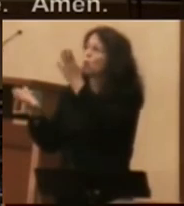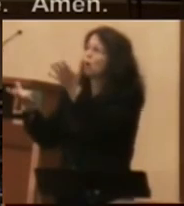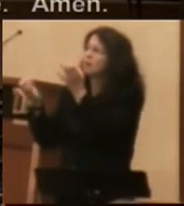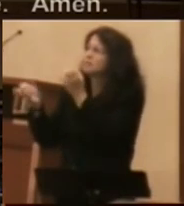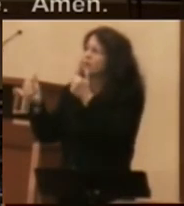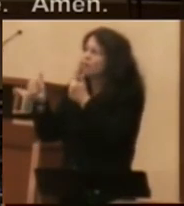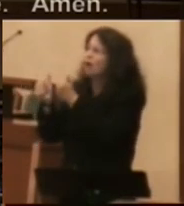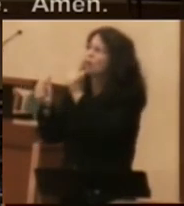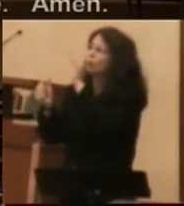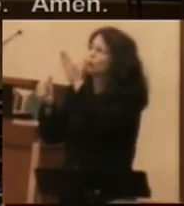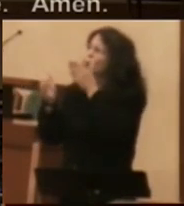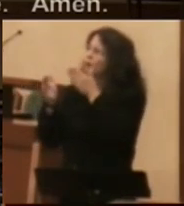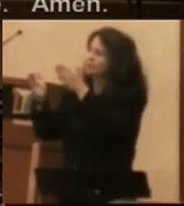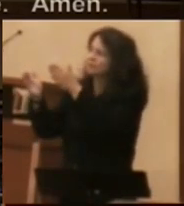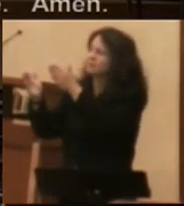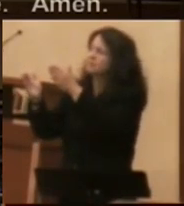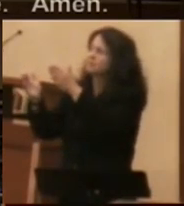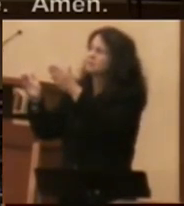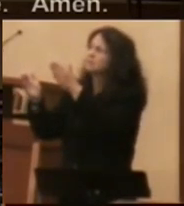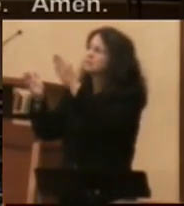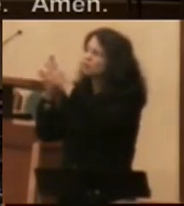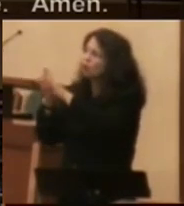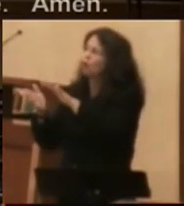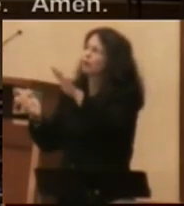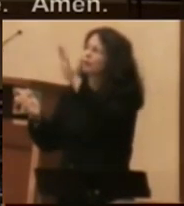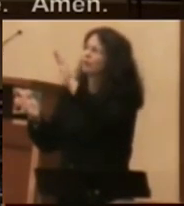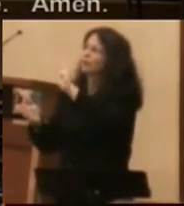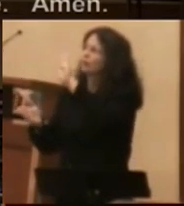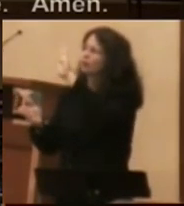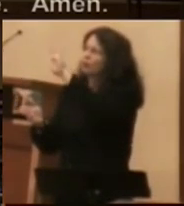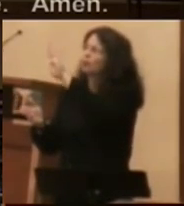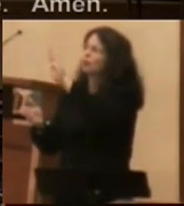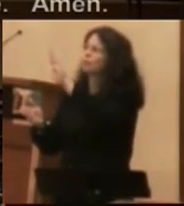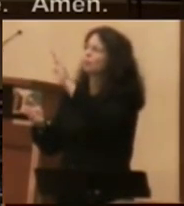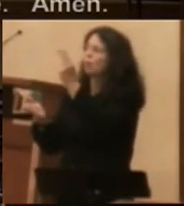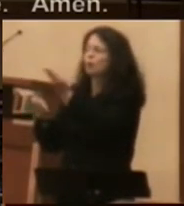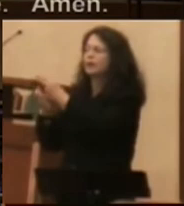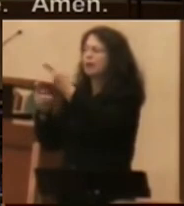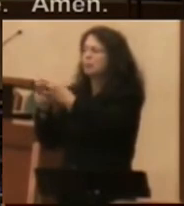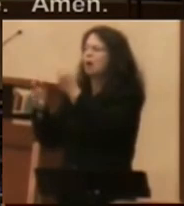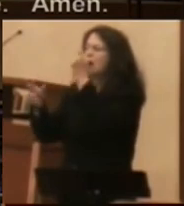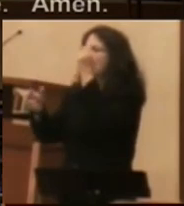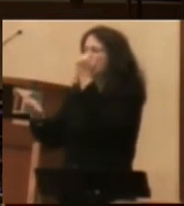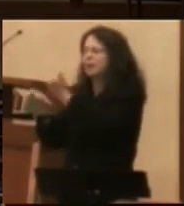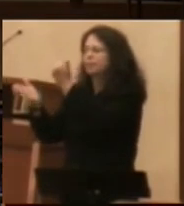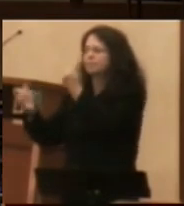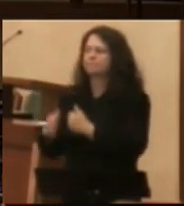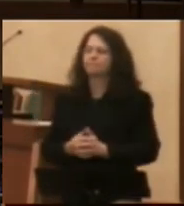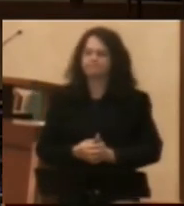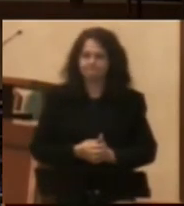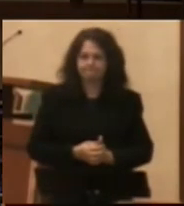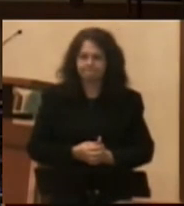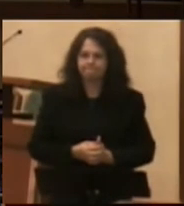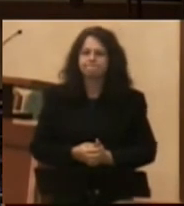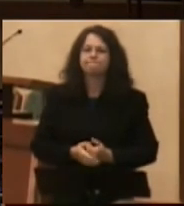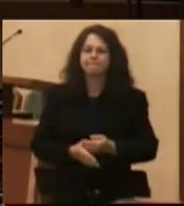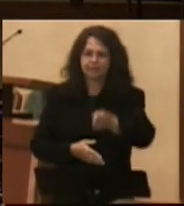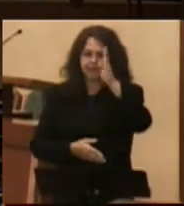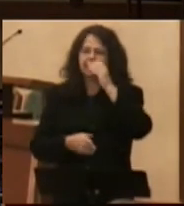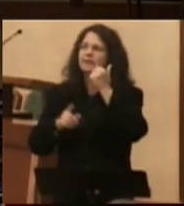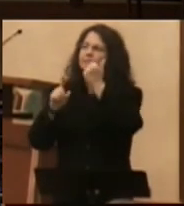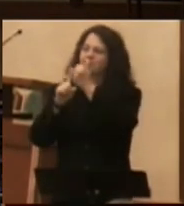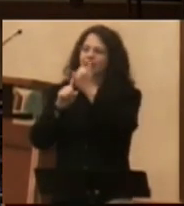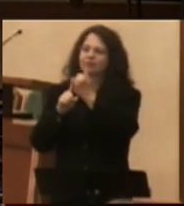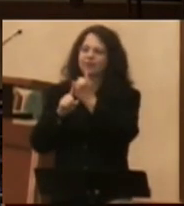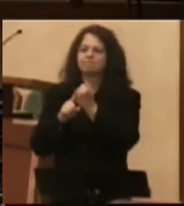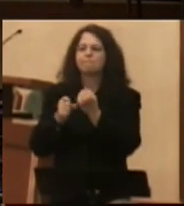will and walk in your ways, to the glory of your holy name. Amen. God, who is